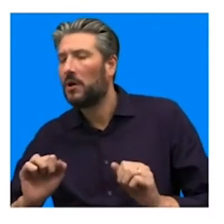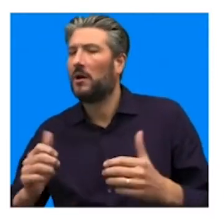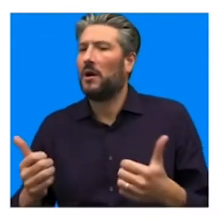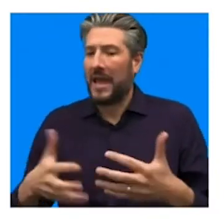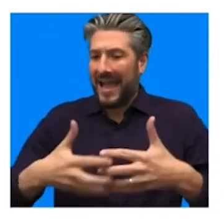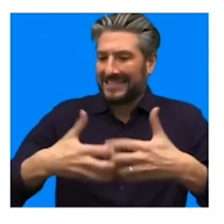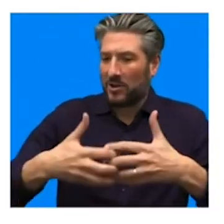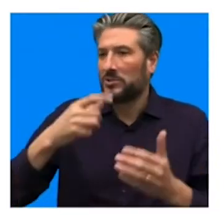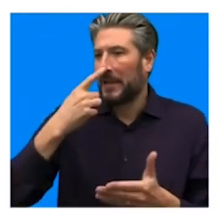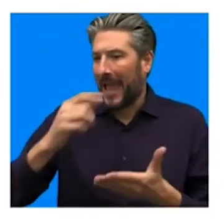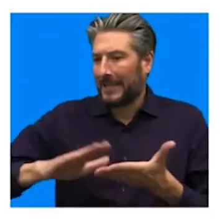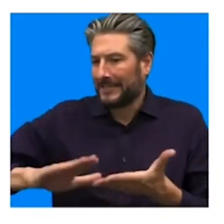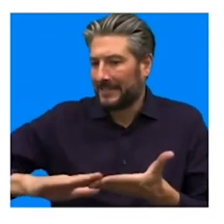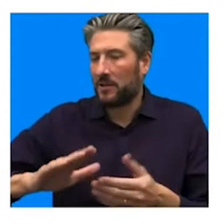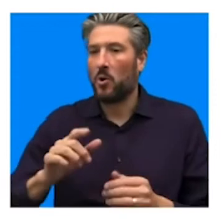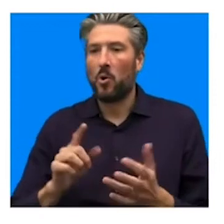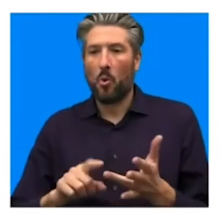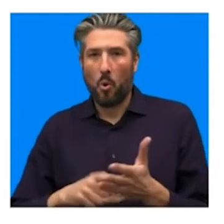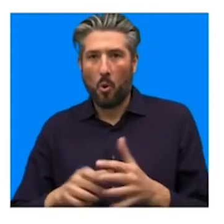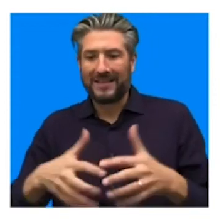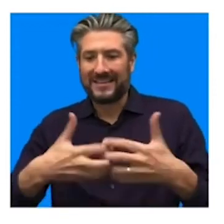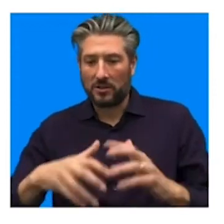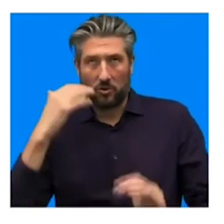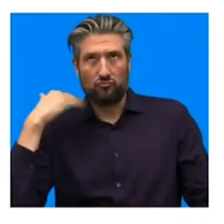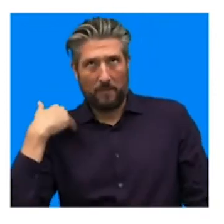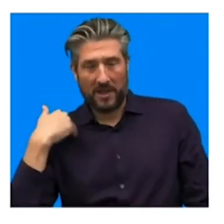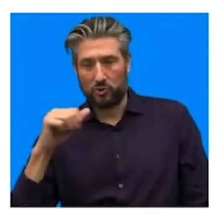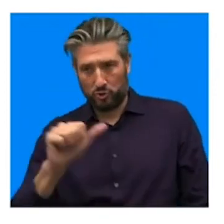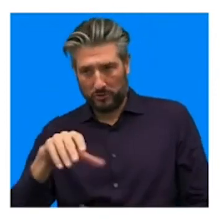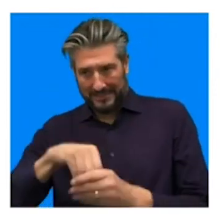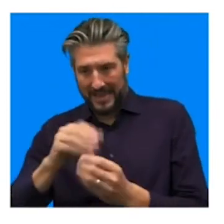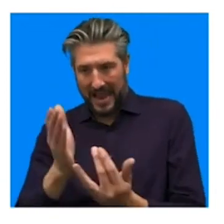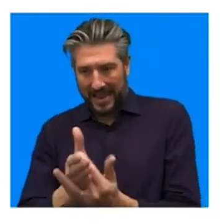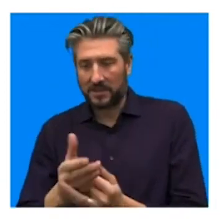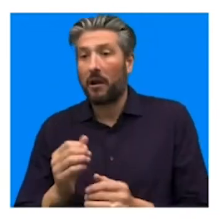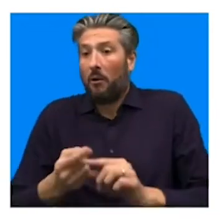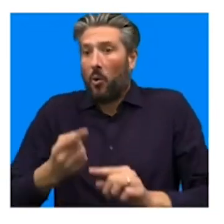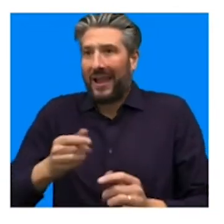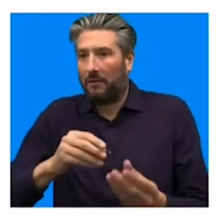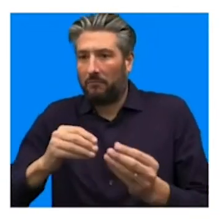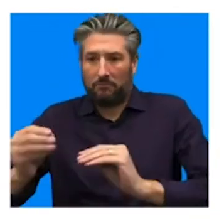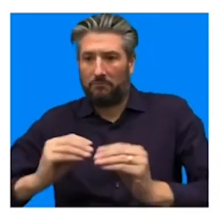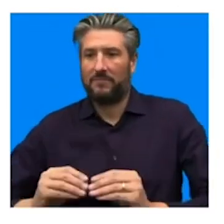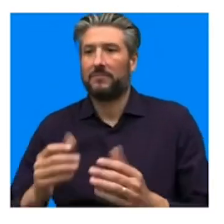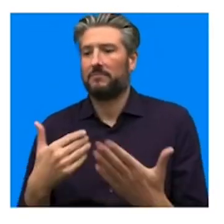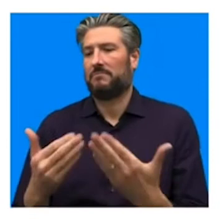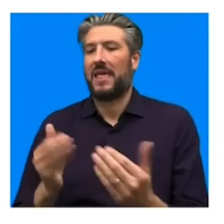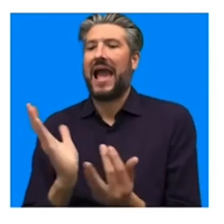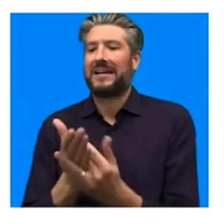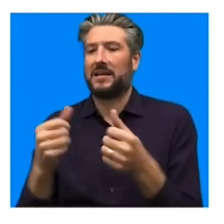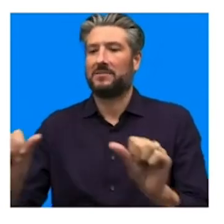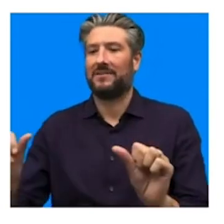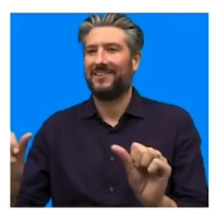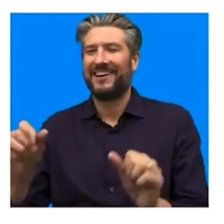prompt you of that and quickly and carefully fix it in a way that is of the right bar